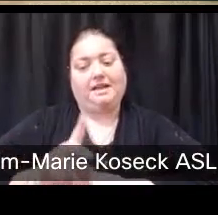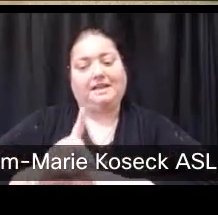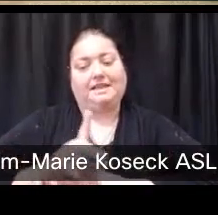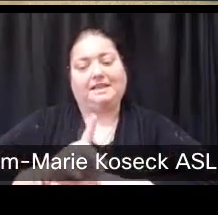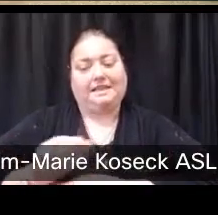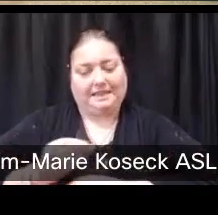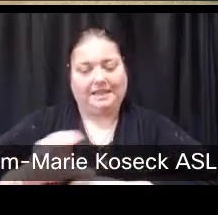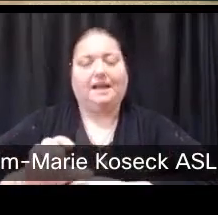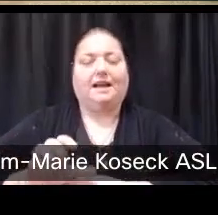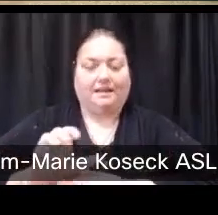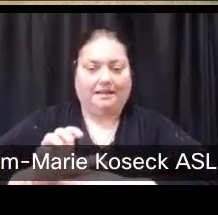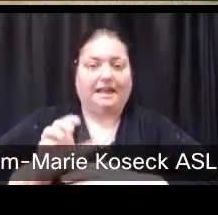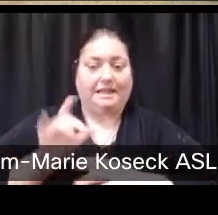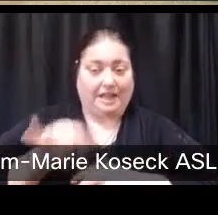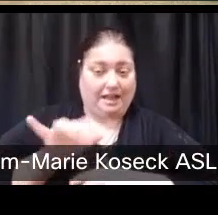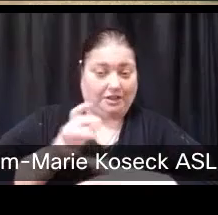those?